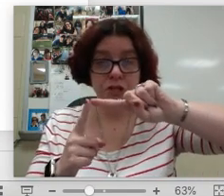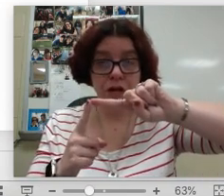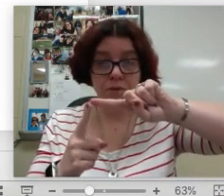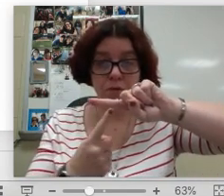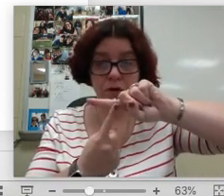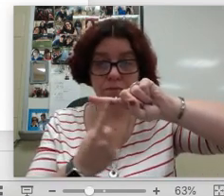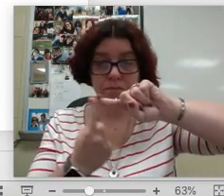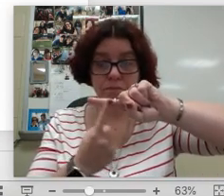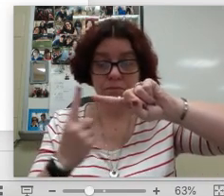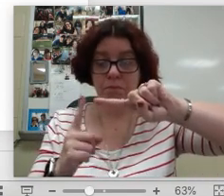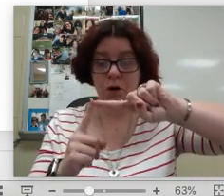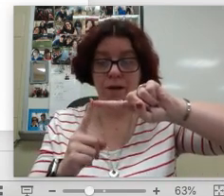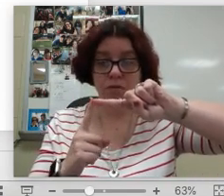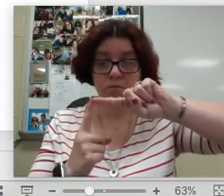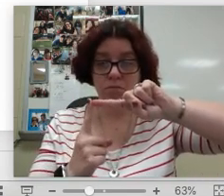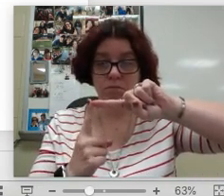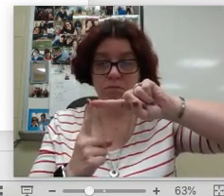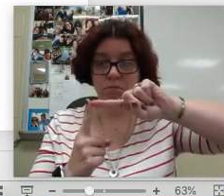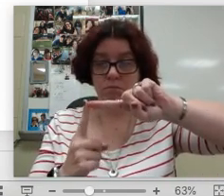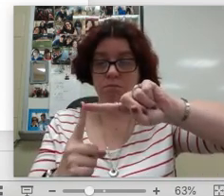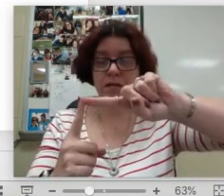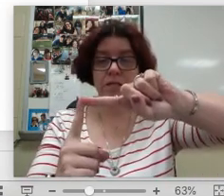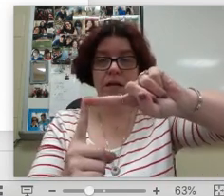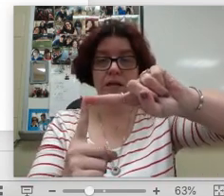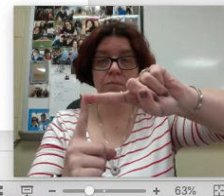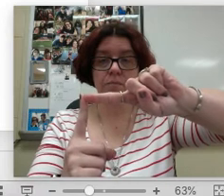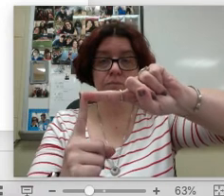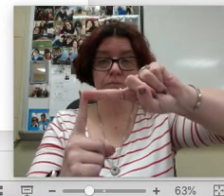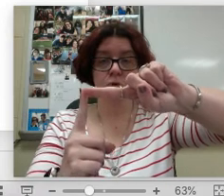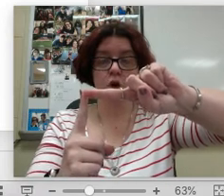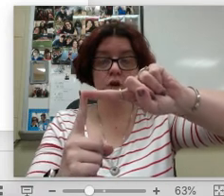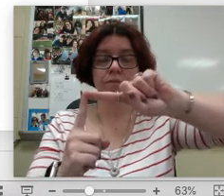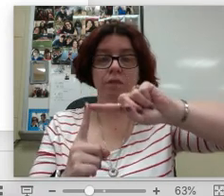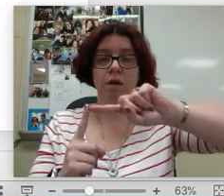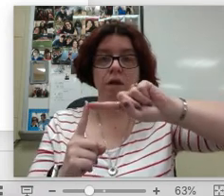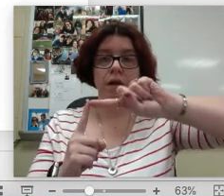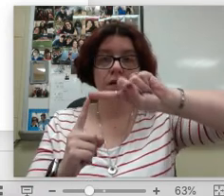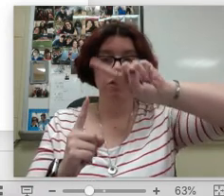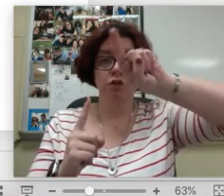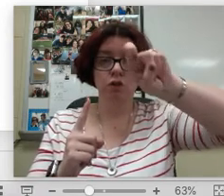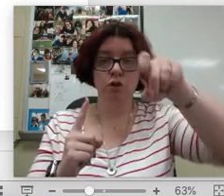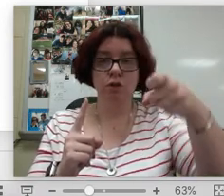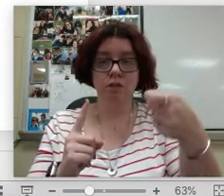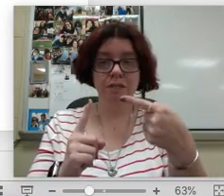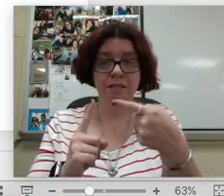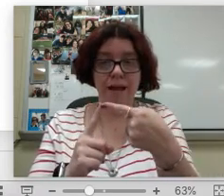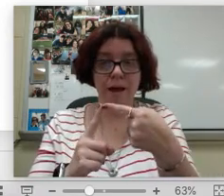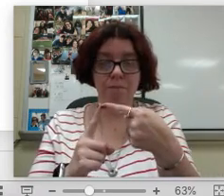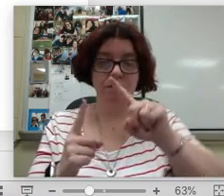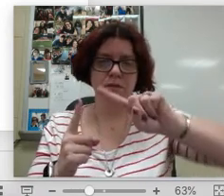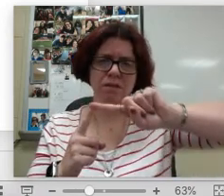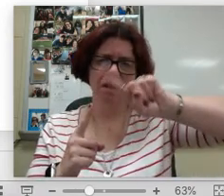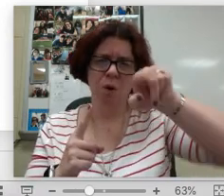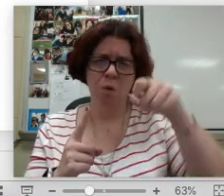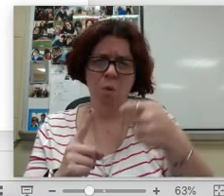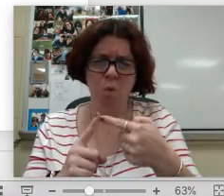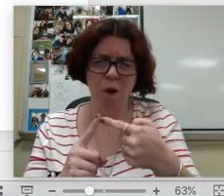you take your dominant 1, palm out, makes kind of like a corner, circles,